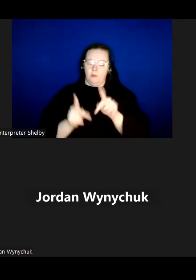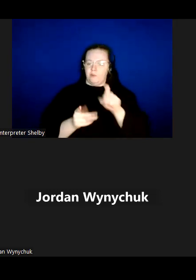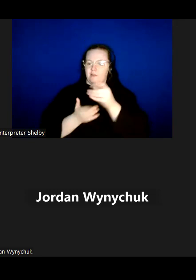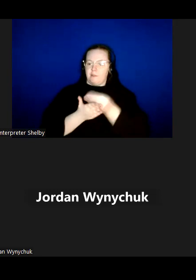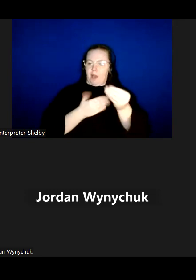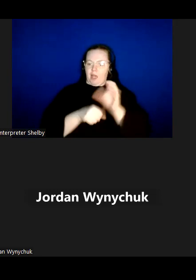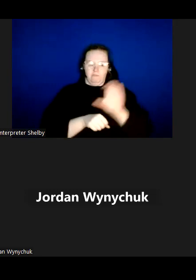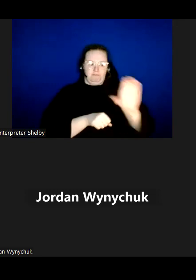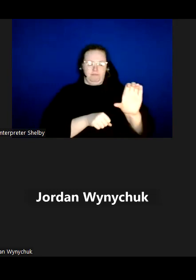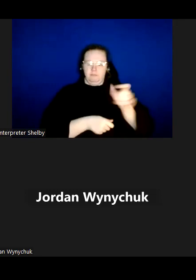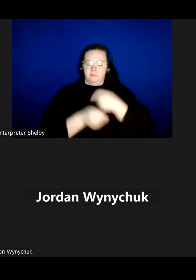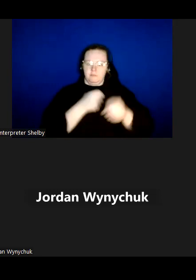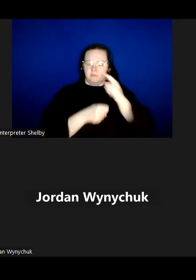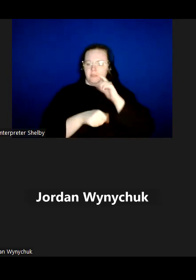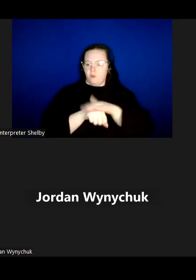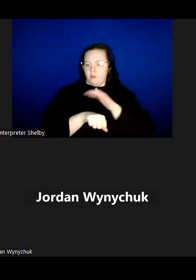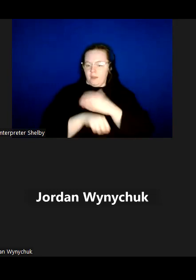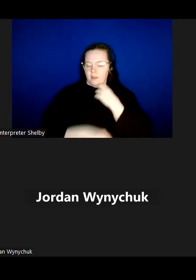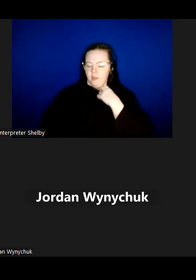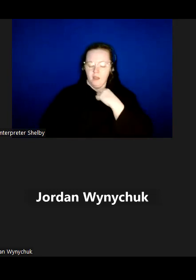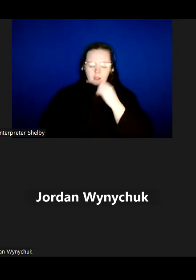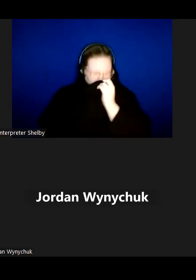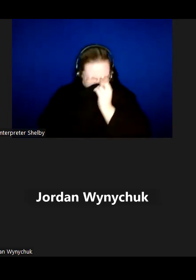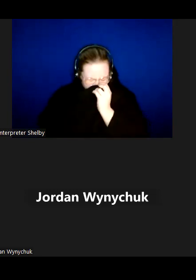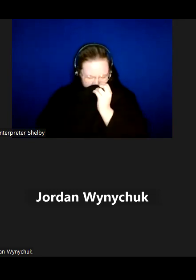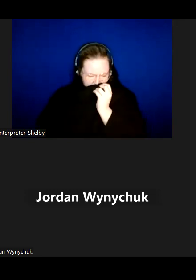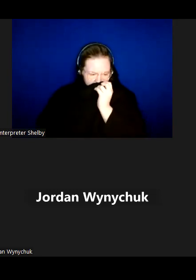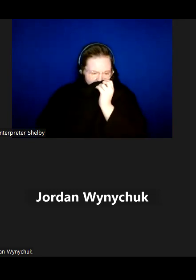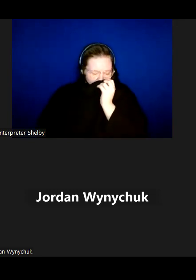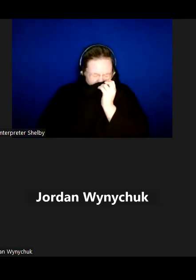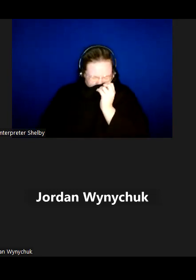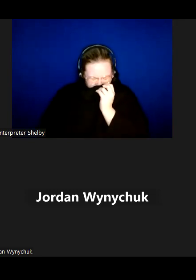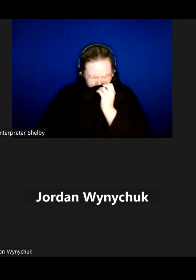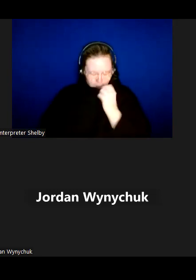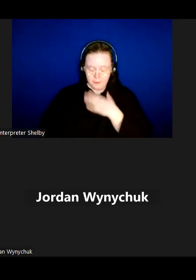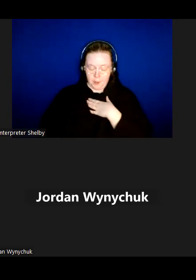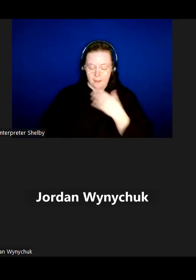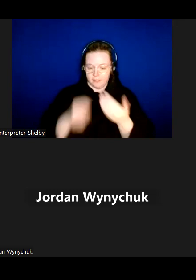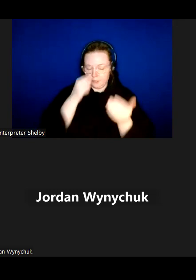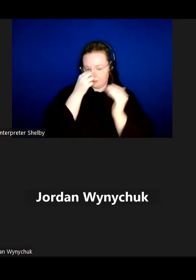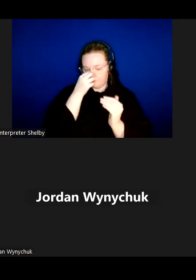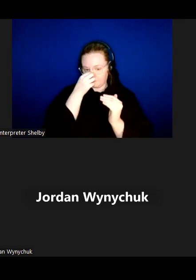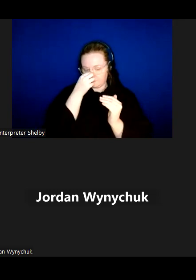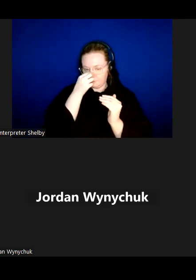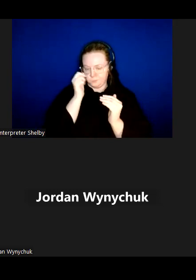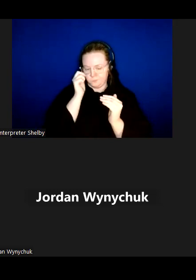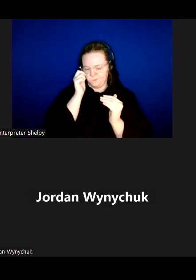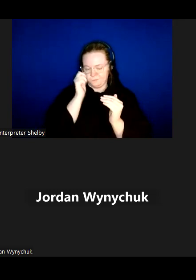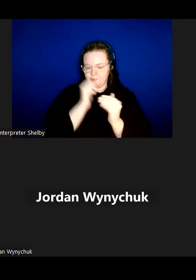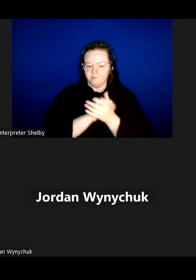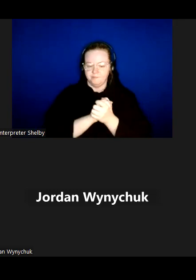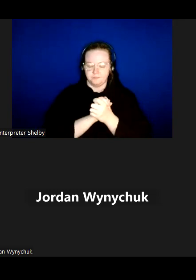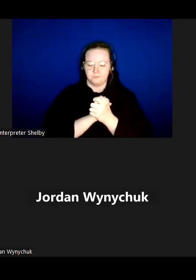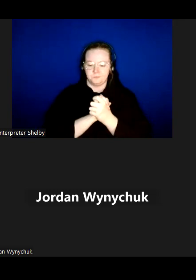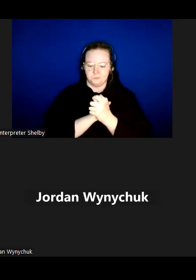out. Okay. This person here asked a question, but maybe coming up in the next few